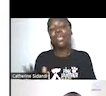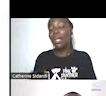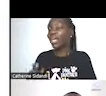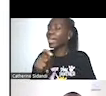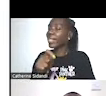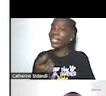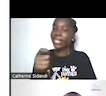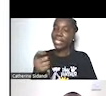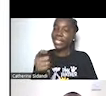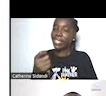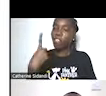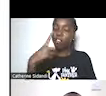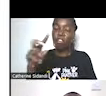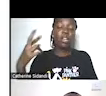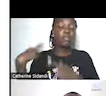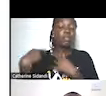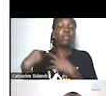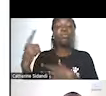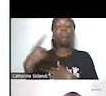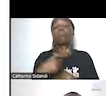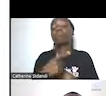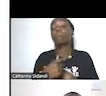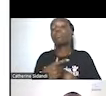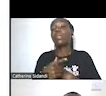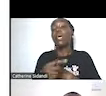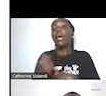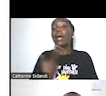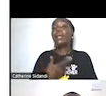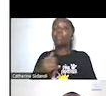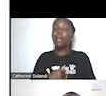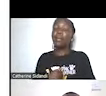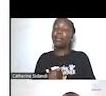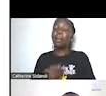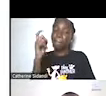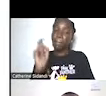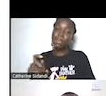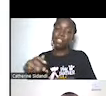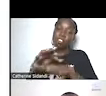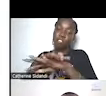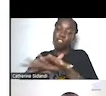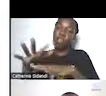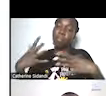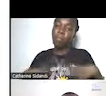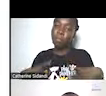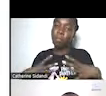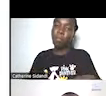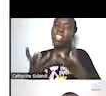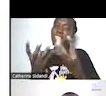business analyst, remember that you need to influence people, and influencing them will not be easier if you don't have the